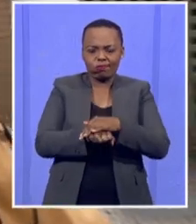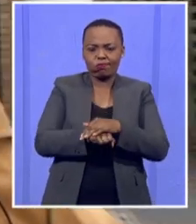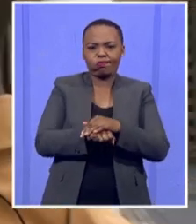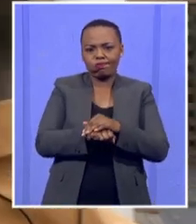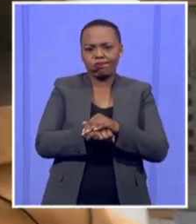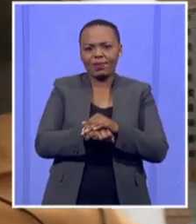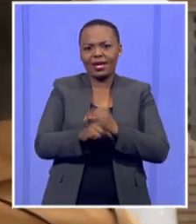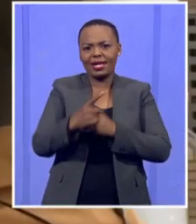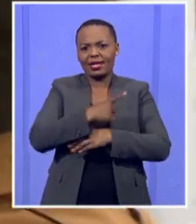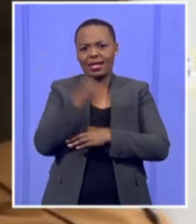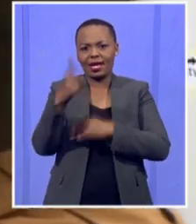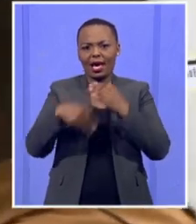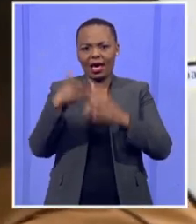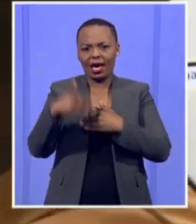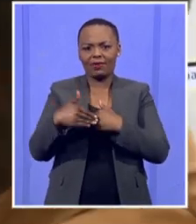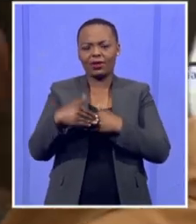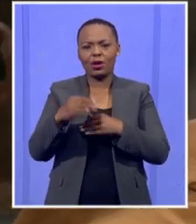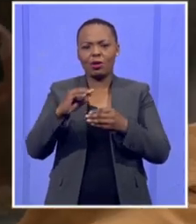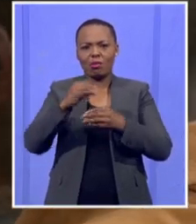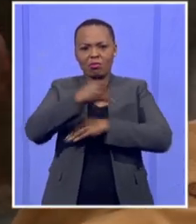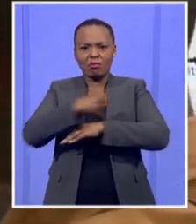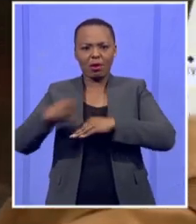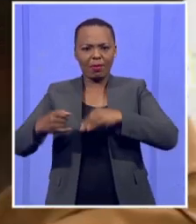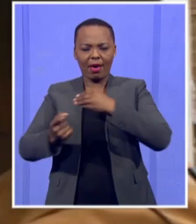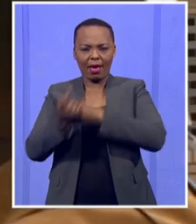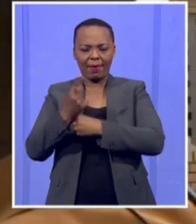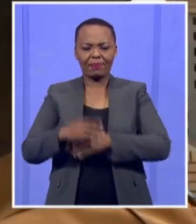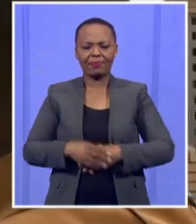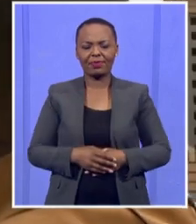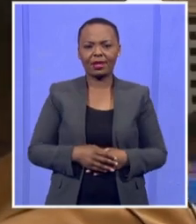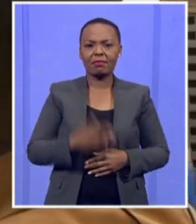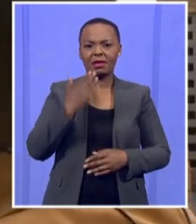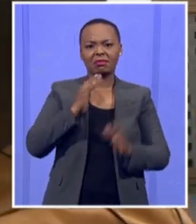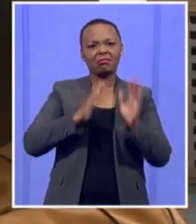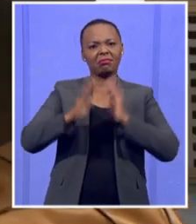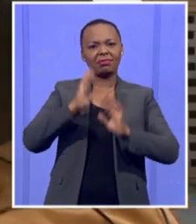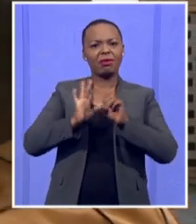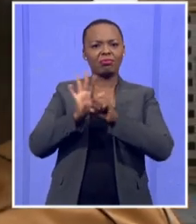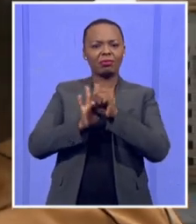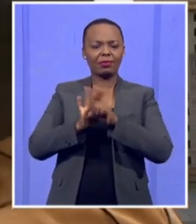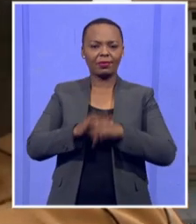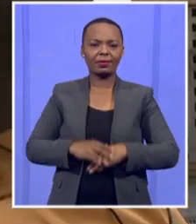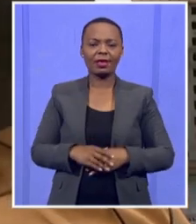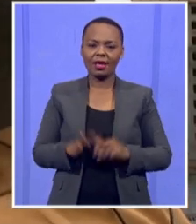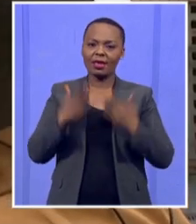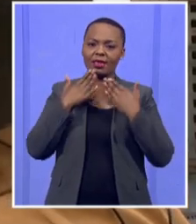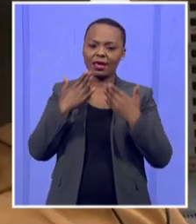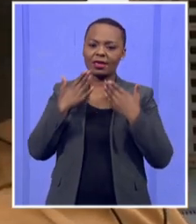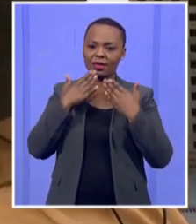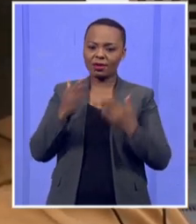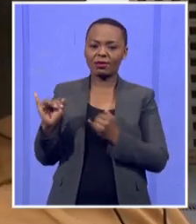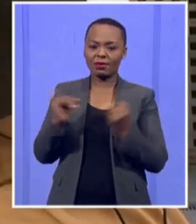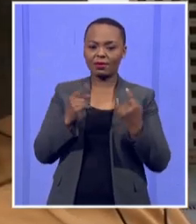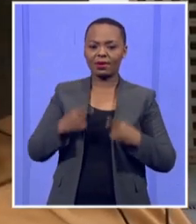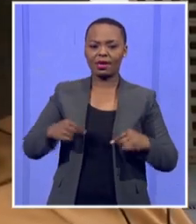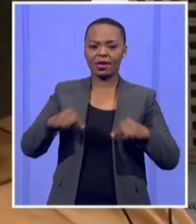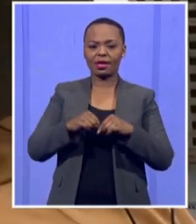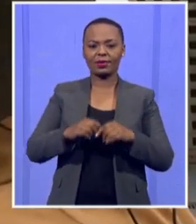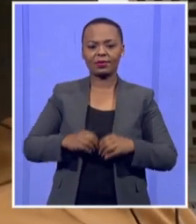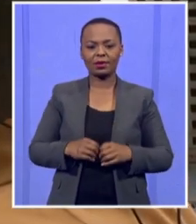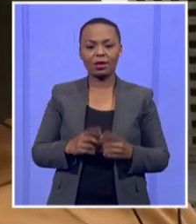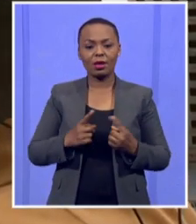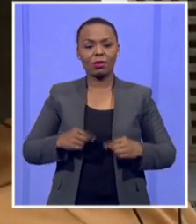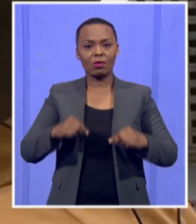that you guys have done so far since yesterday. Yeah, well, thank you very much for inviting us here. Yeah, we